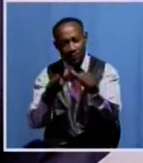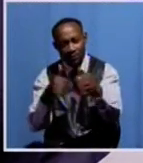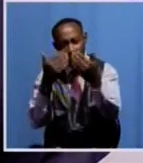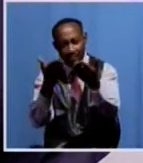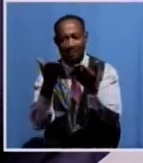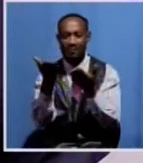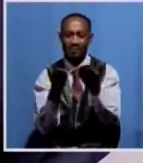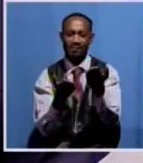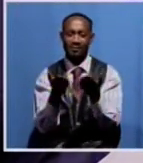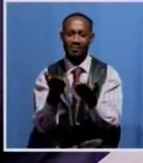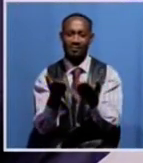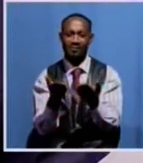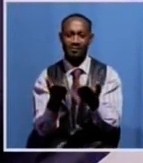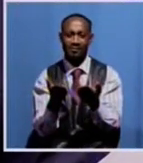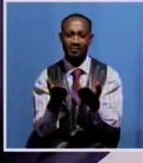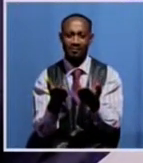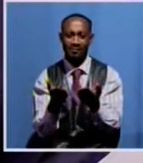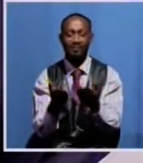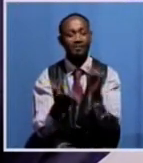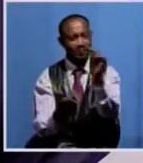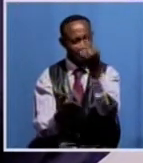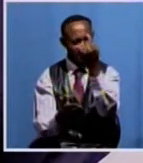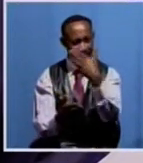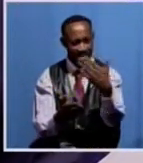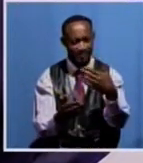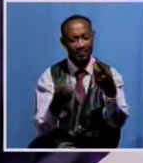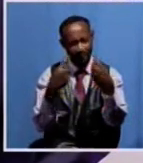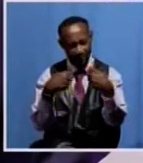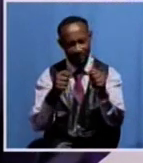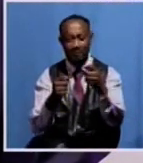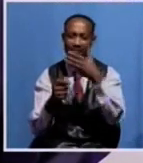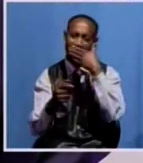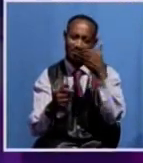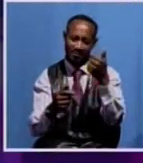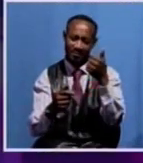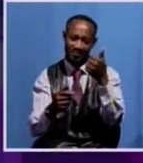service. So it is a priority. I will try my best. You